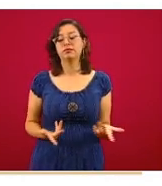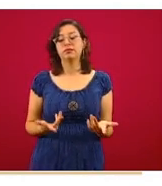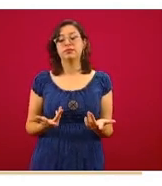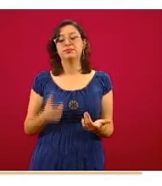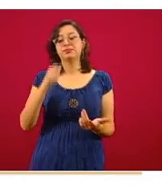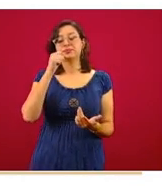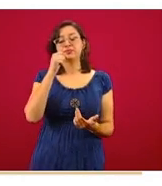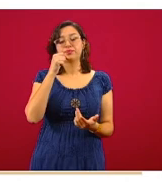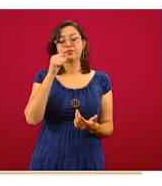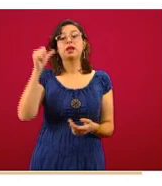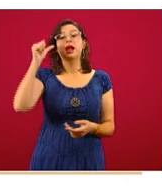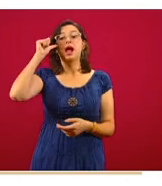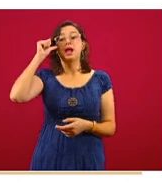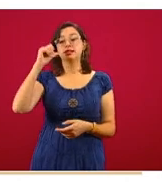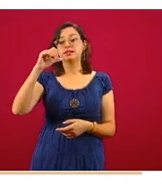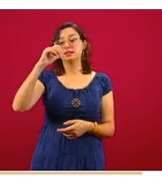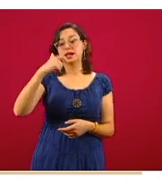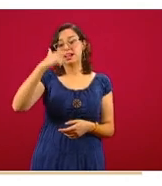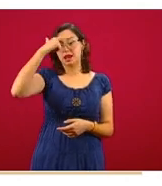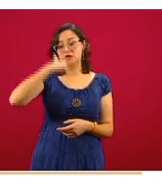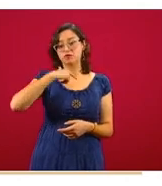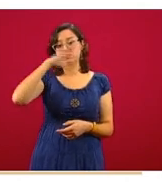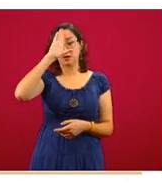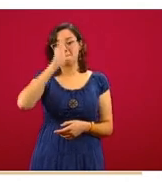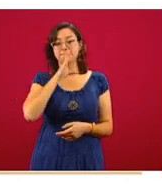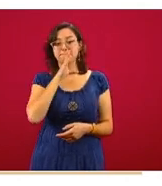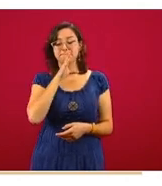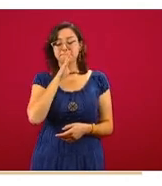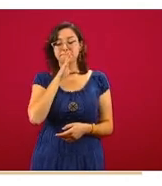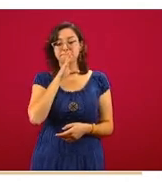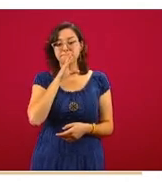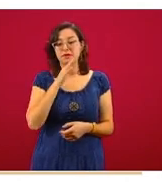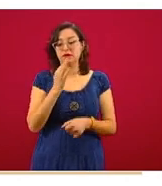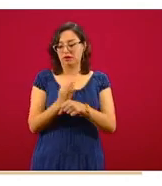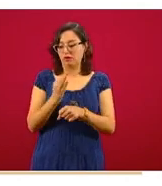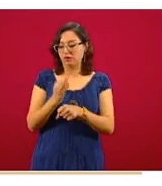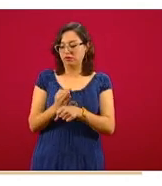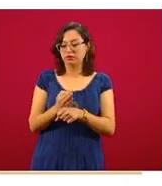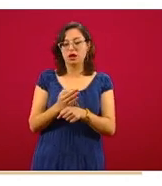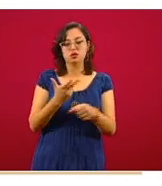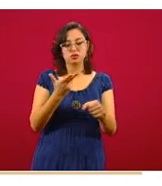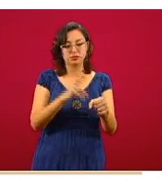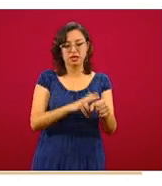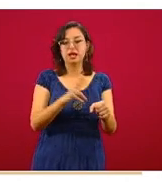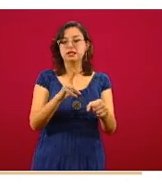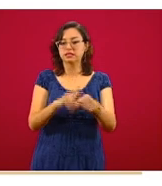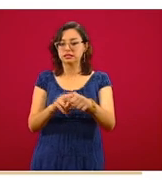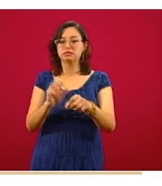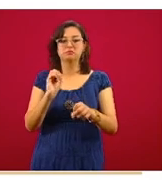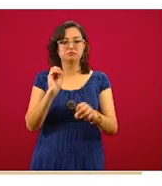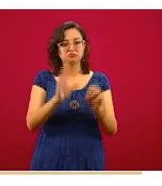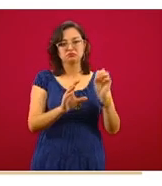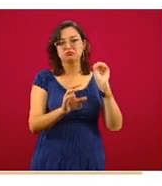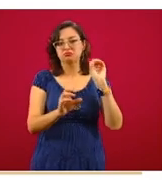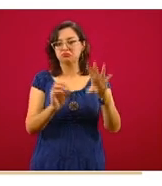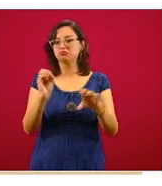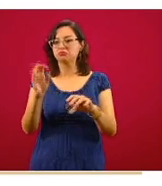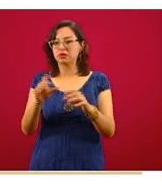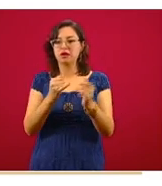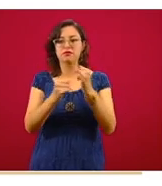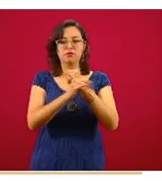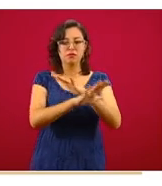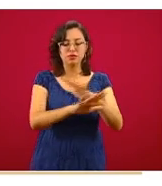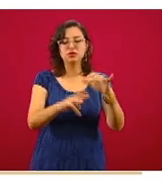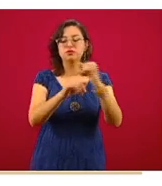notified by hospitals all over the country. For this report, for these 24 hours, we had